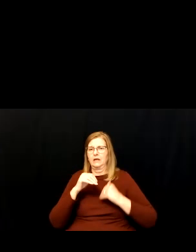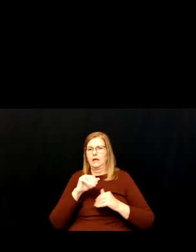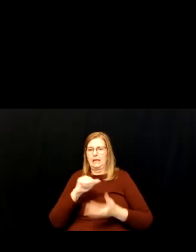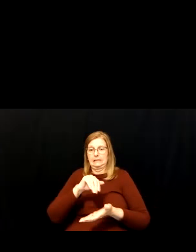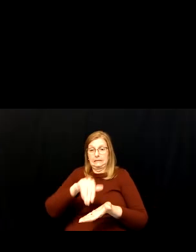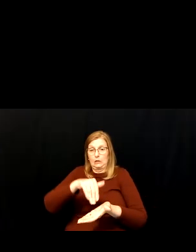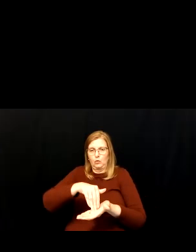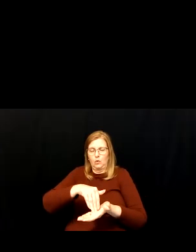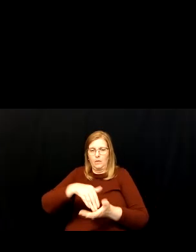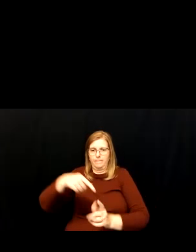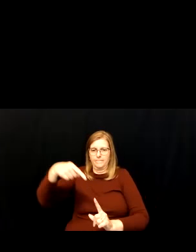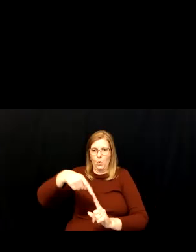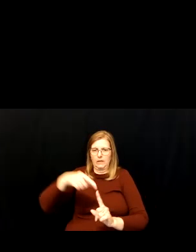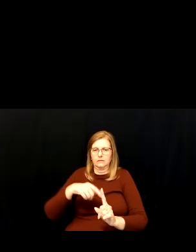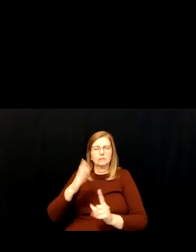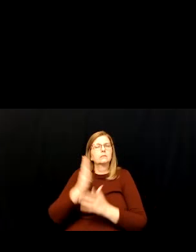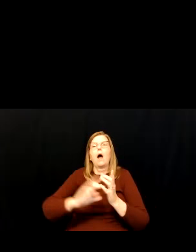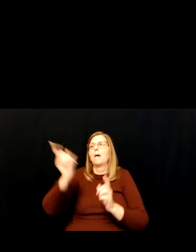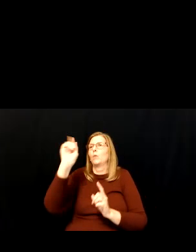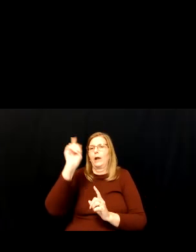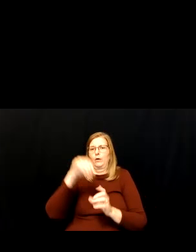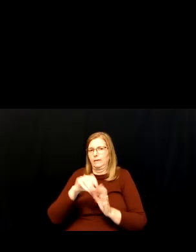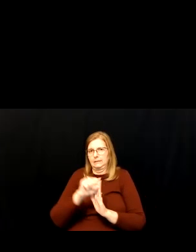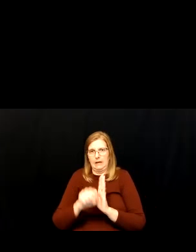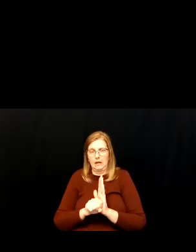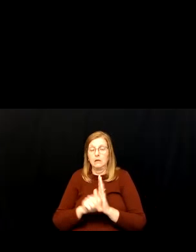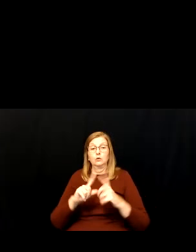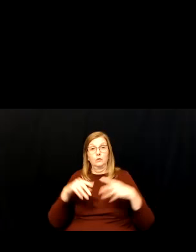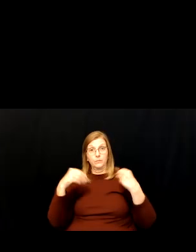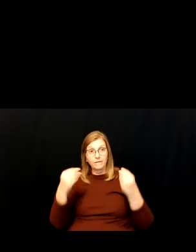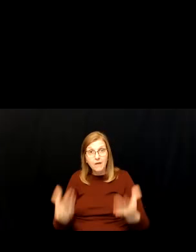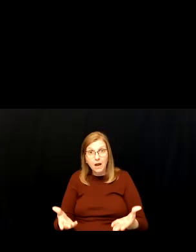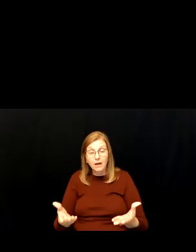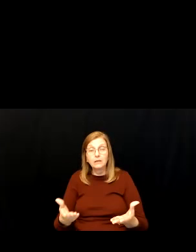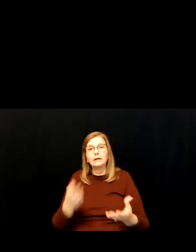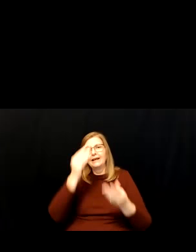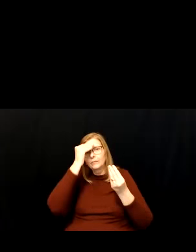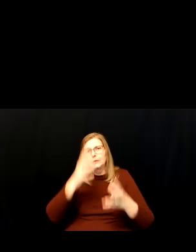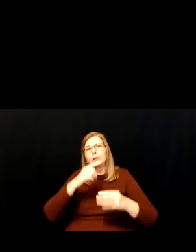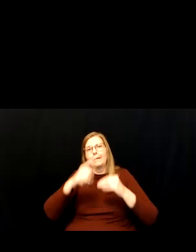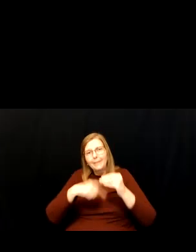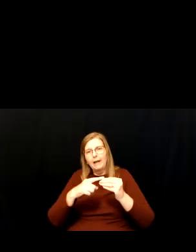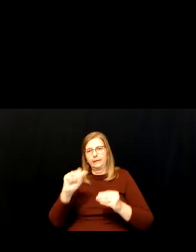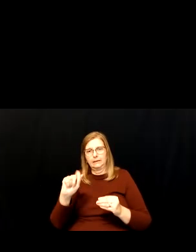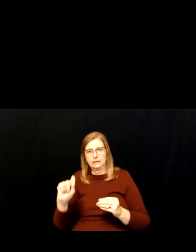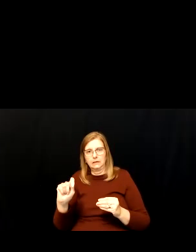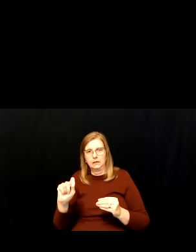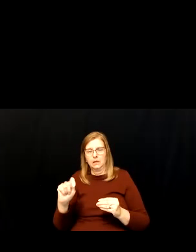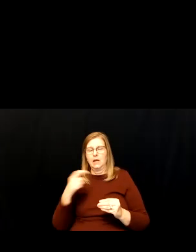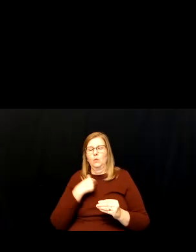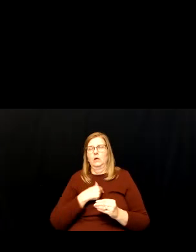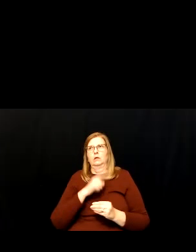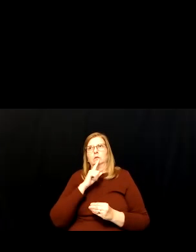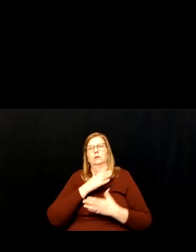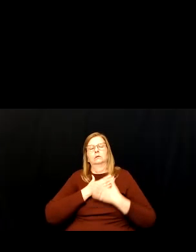central point somewhere in the state to provide information about assistive technology. And we're so blessed